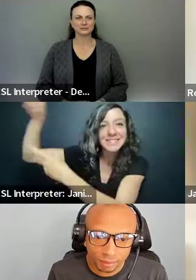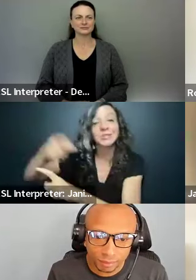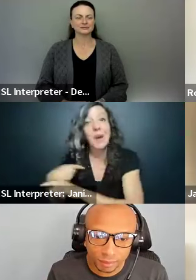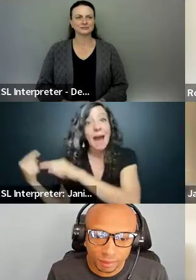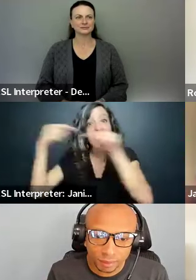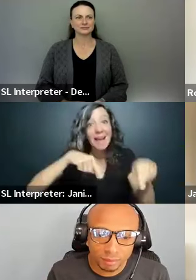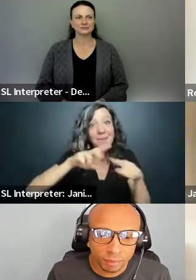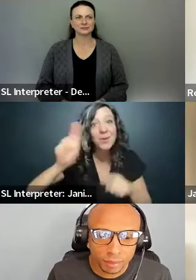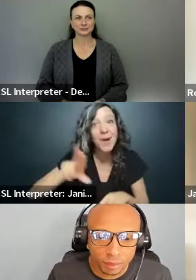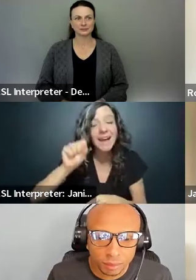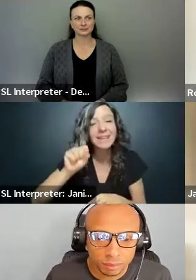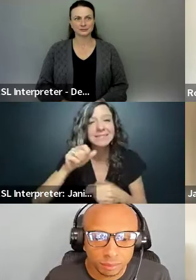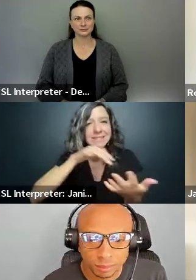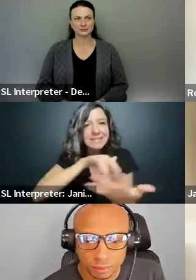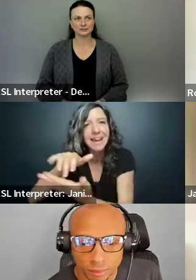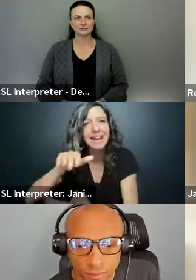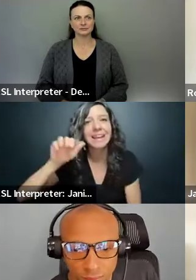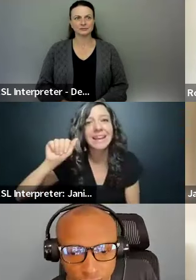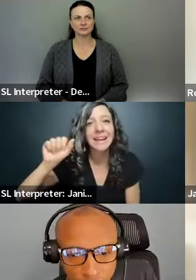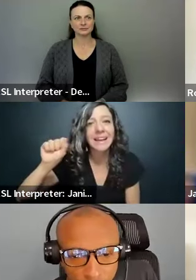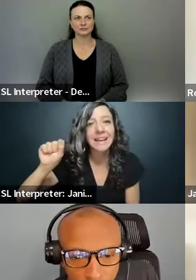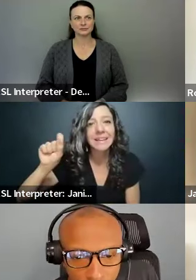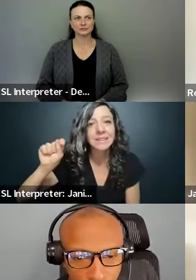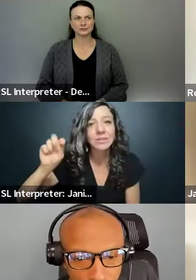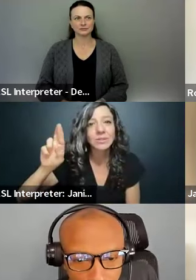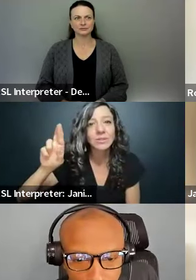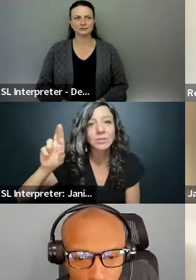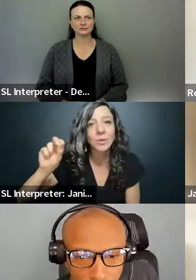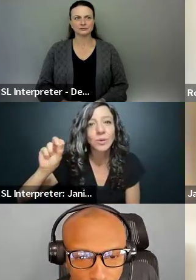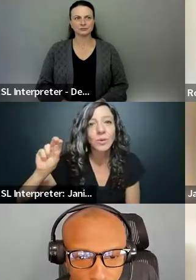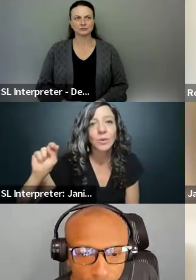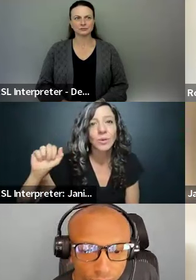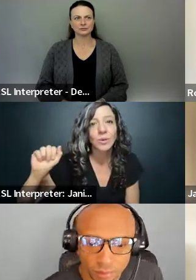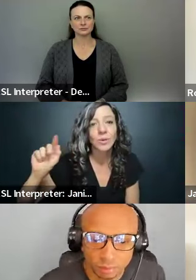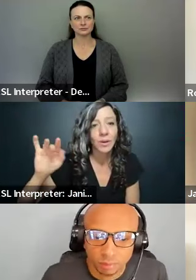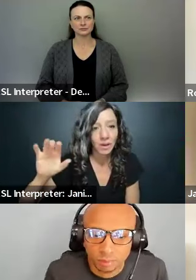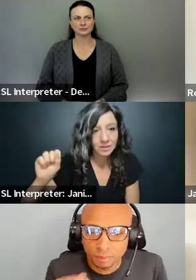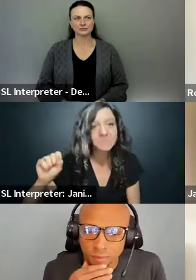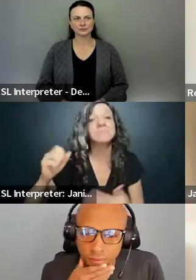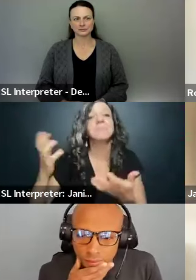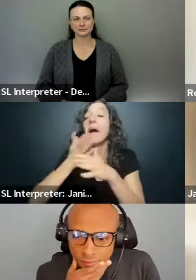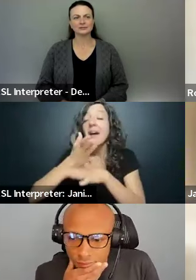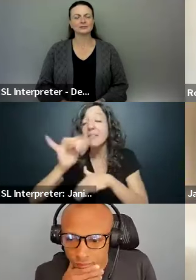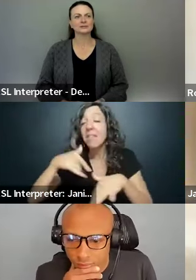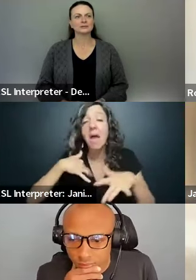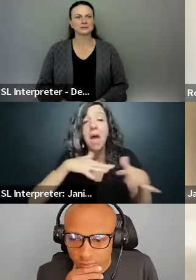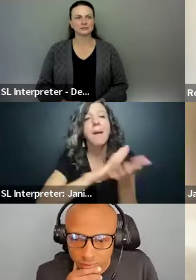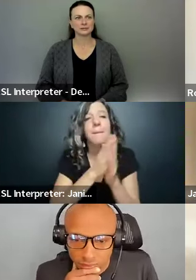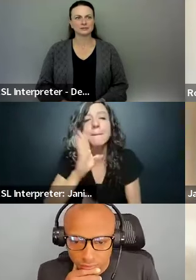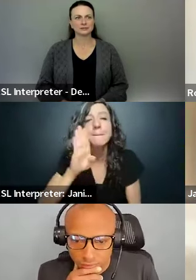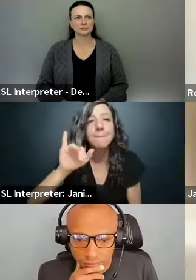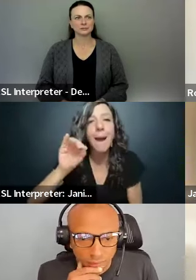I ended up with studying biomedical engineering and signal processing work.